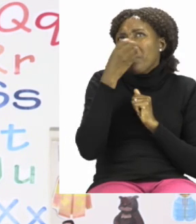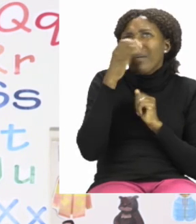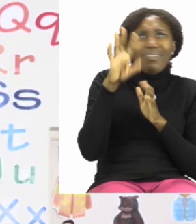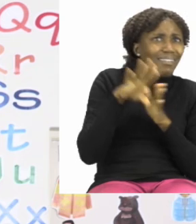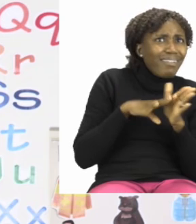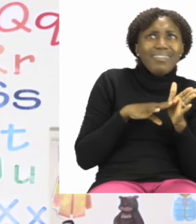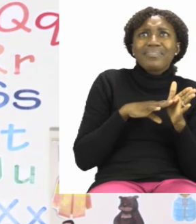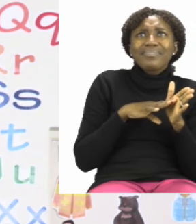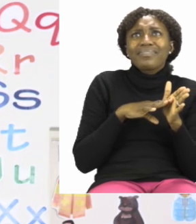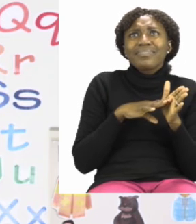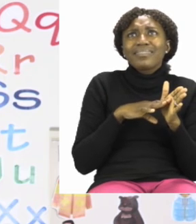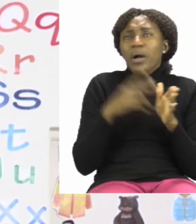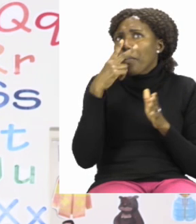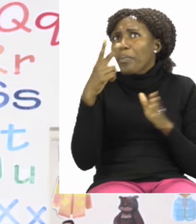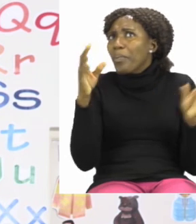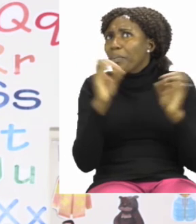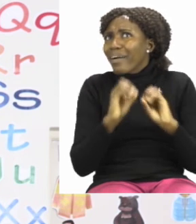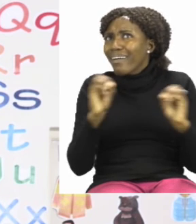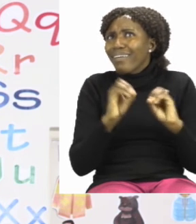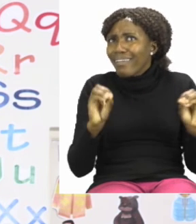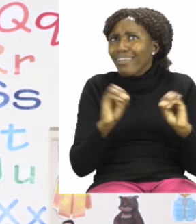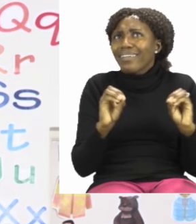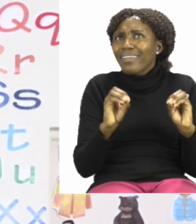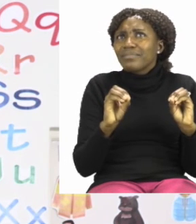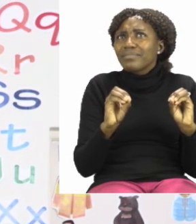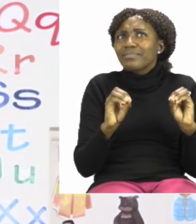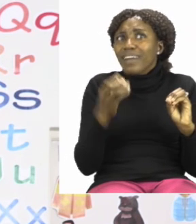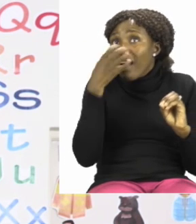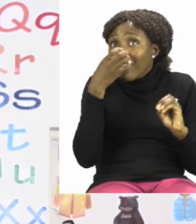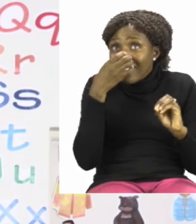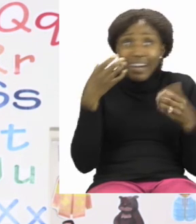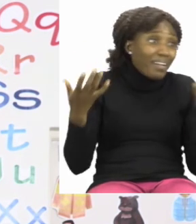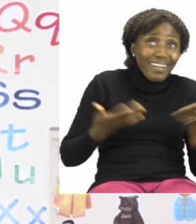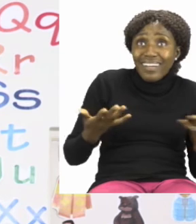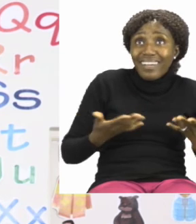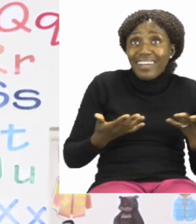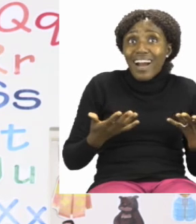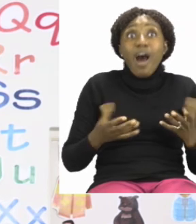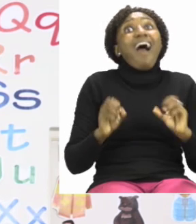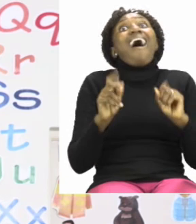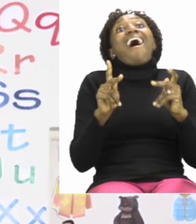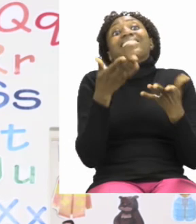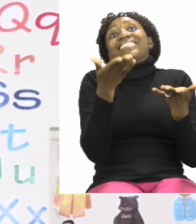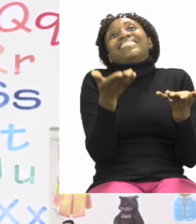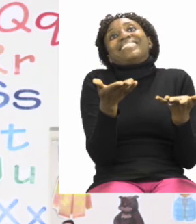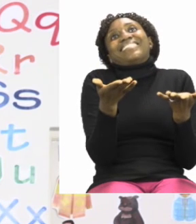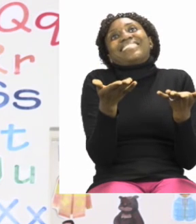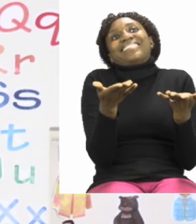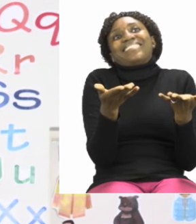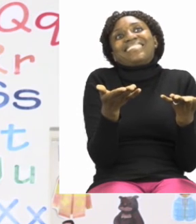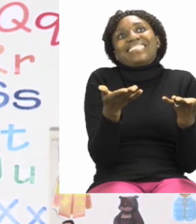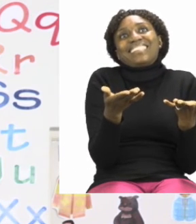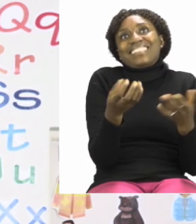come and see me, but I haven't seen him today. Sashi? Oh, there you